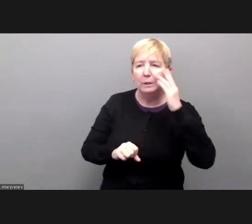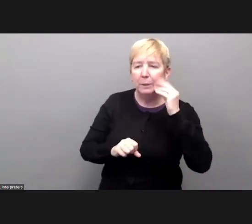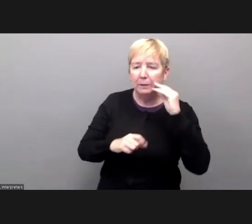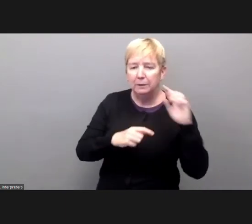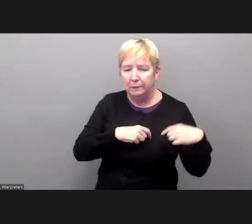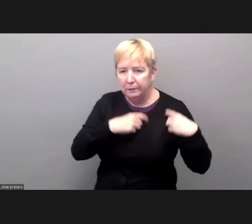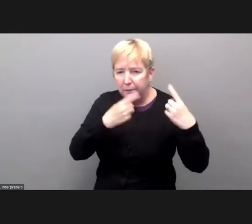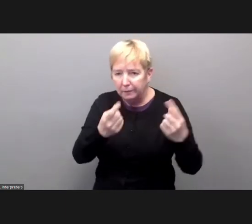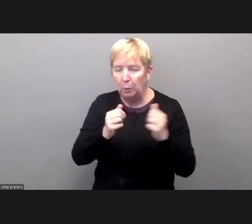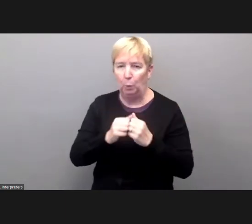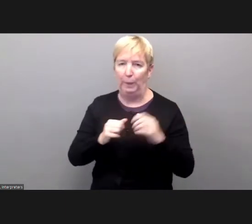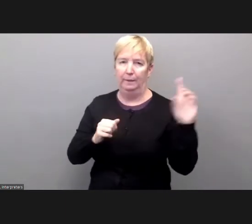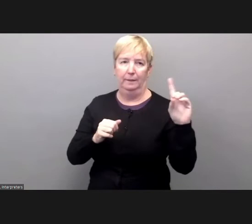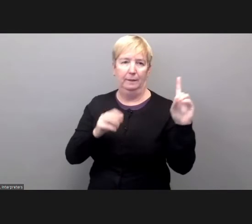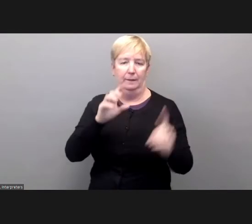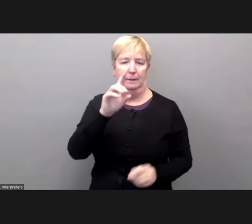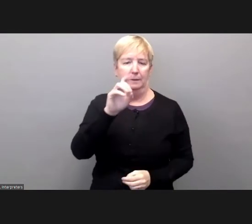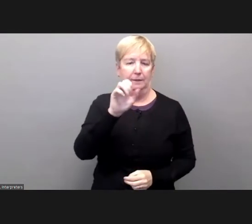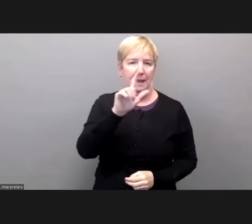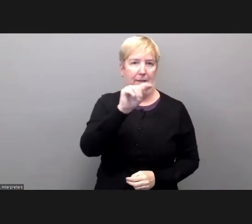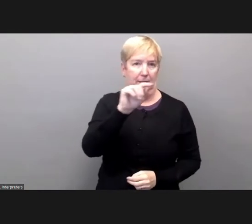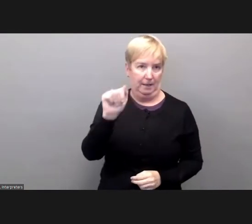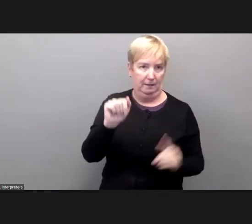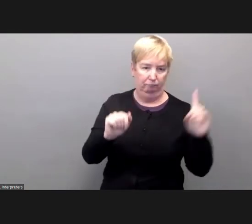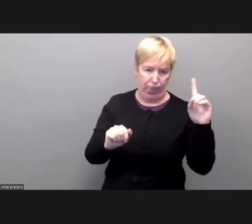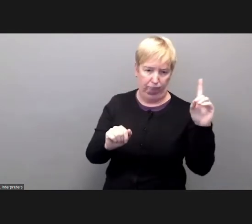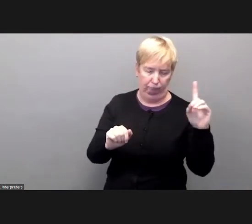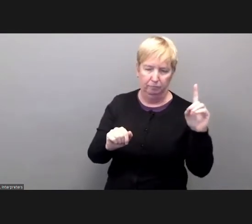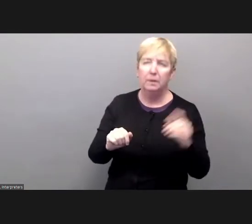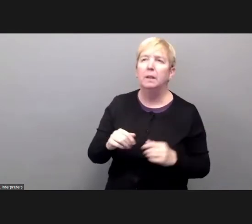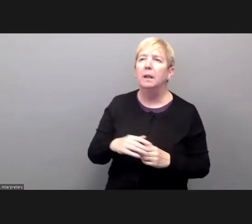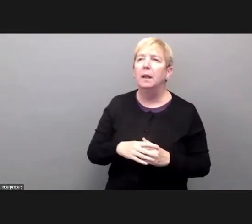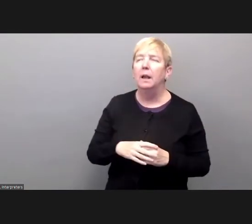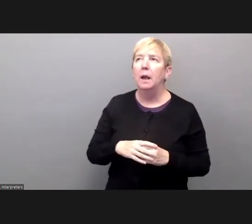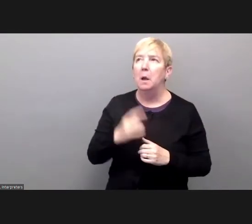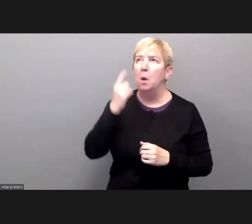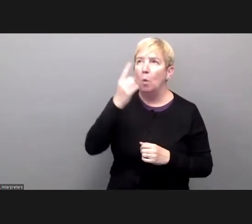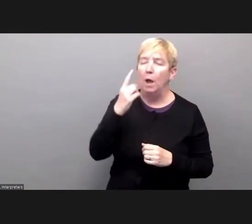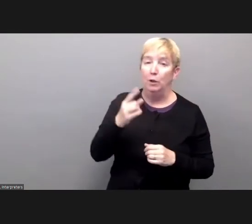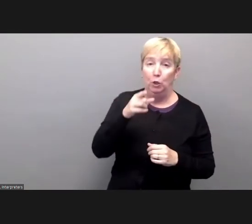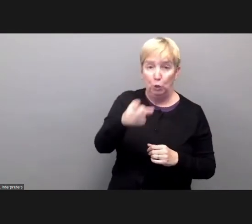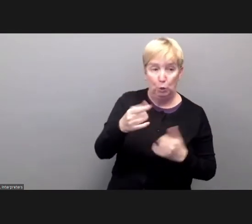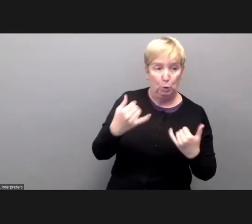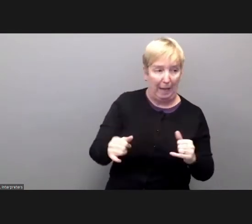variant, if there were any adjustments that were being made,